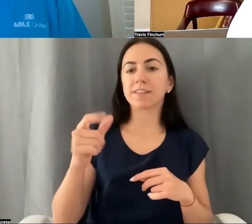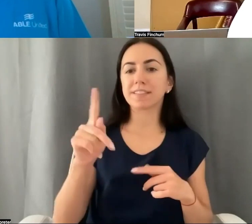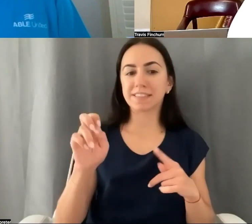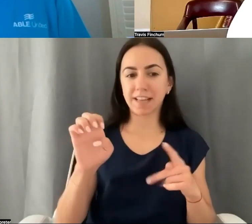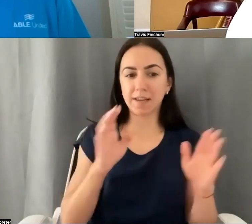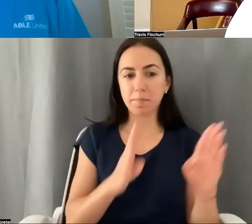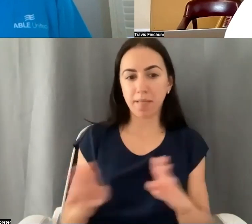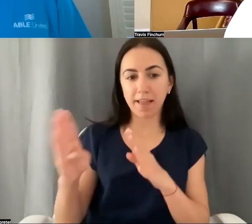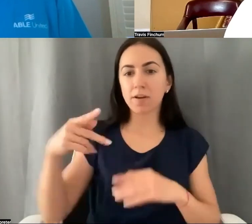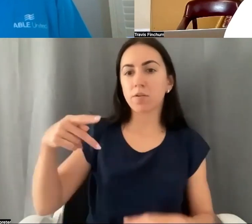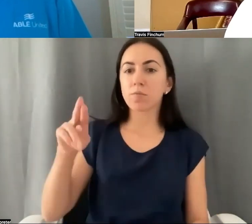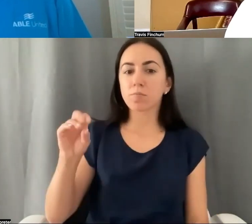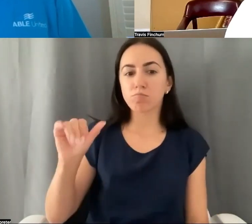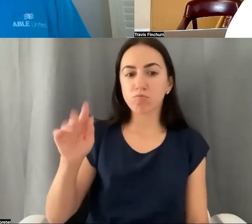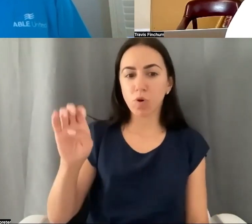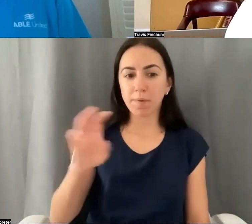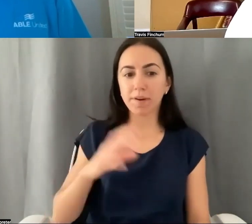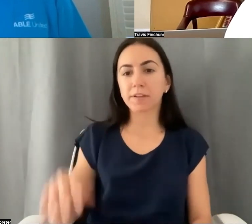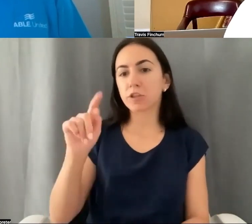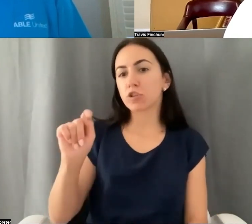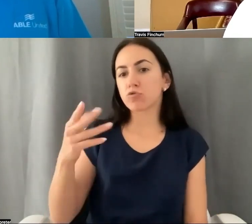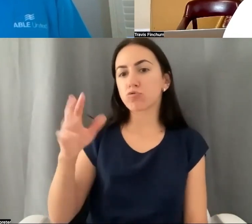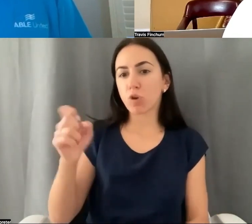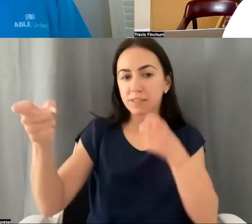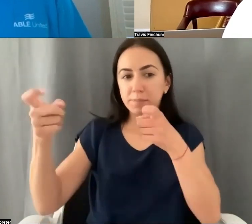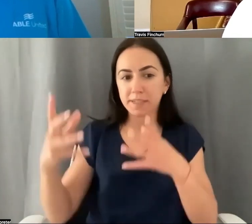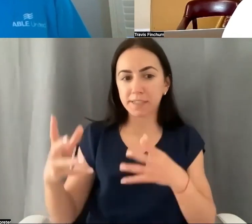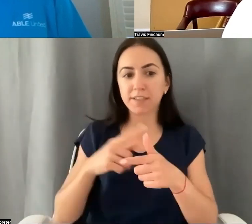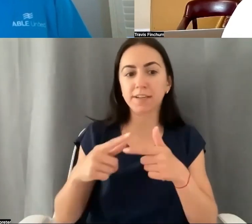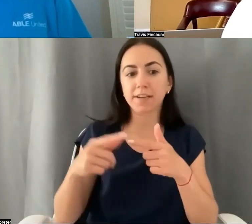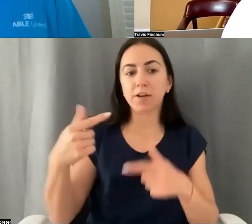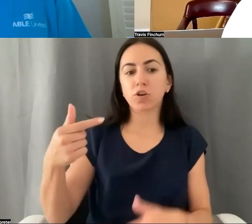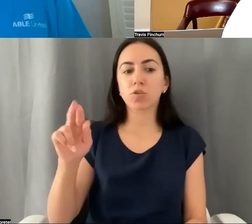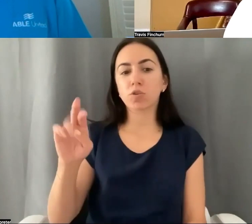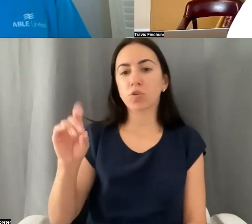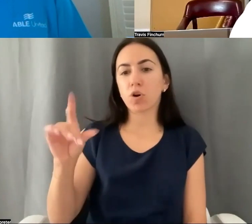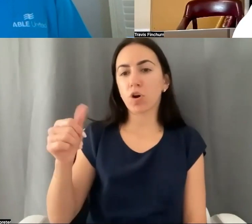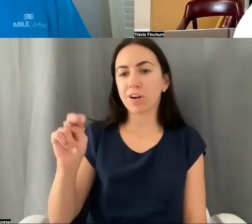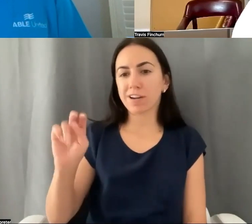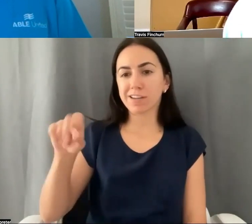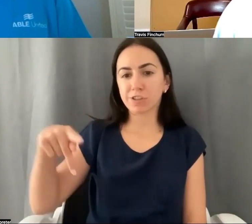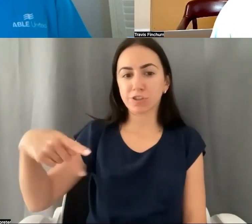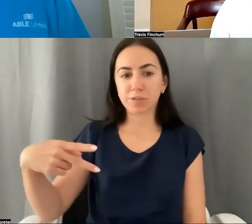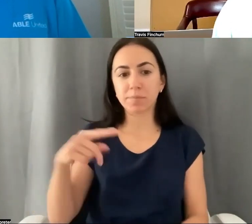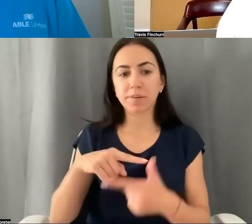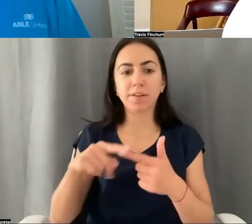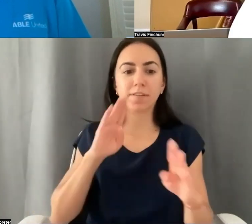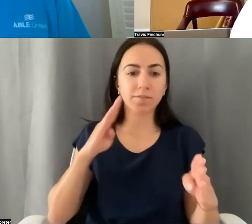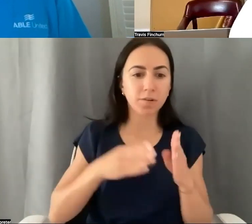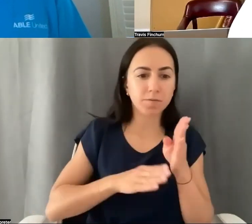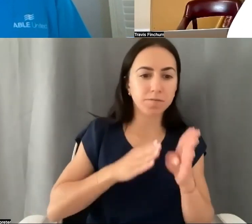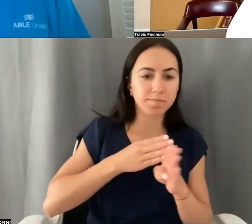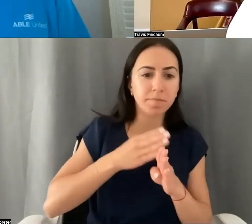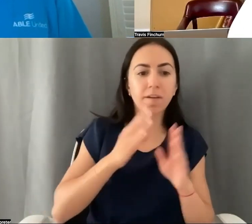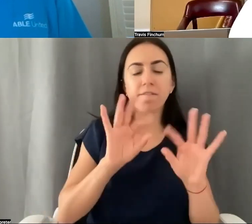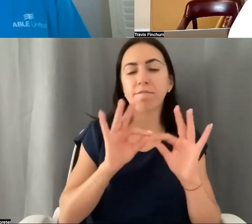planning, probate, trust administration, and guardianship, with a special emphasis on helping families